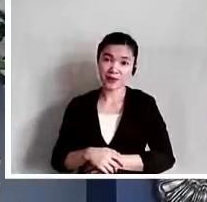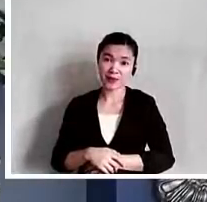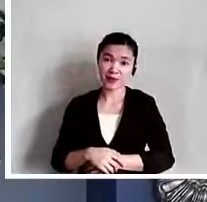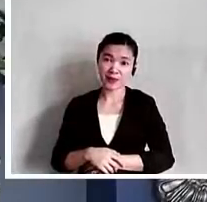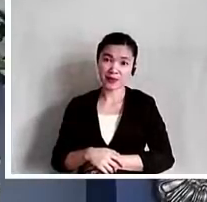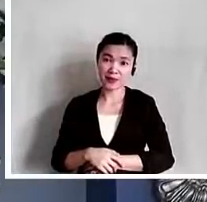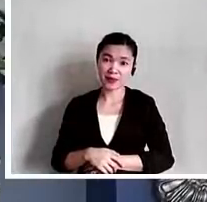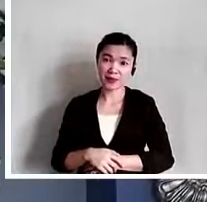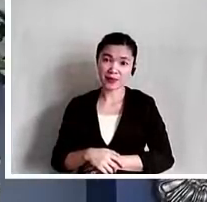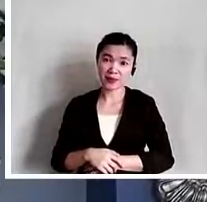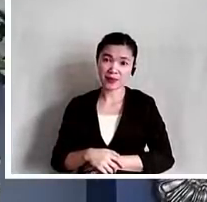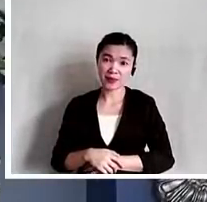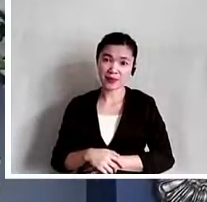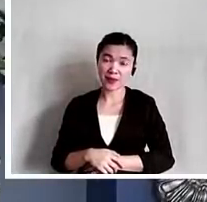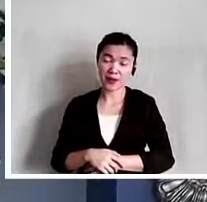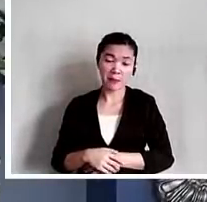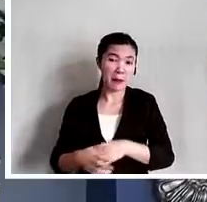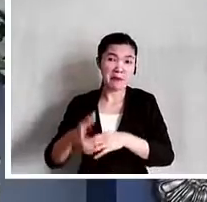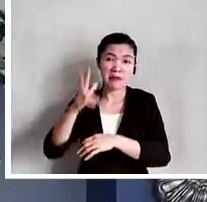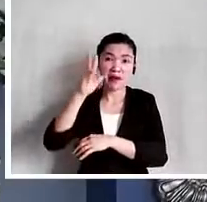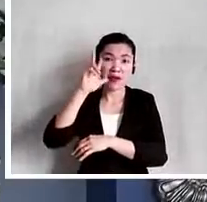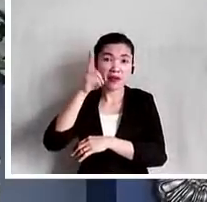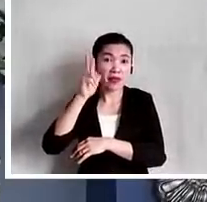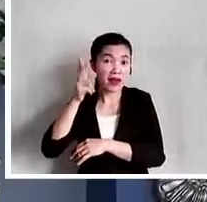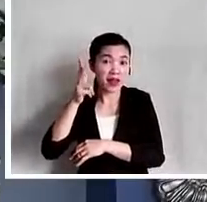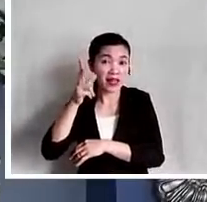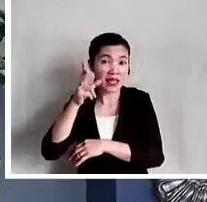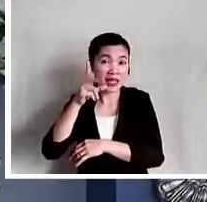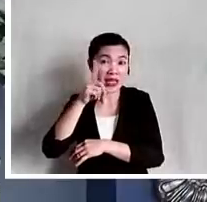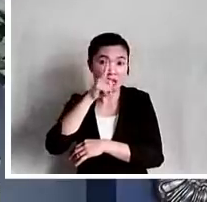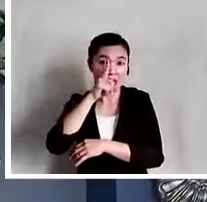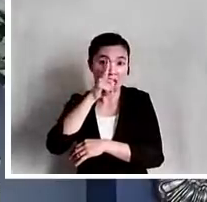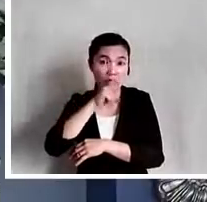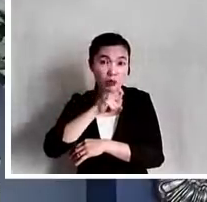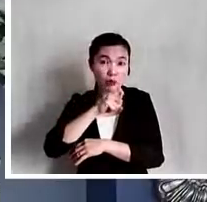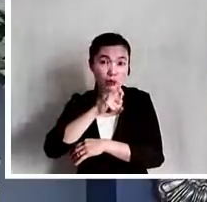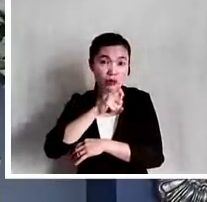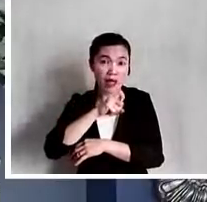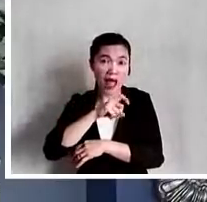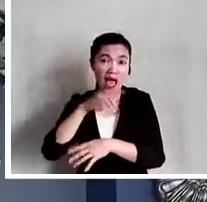than 30 years old na siya, na-converted, nabagko.